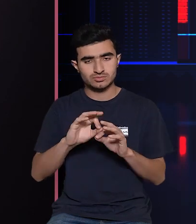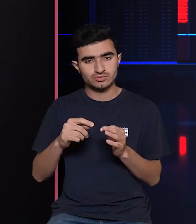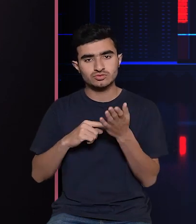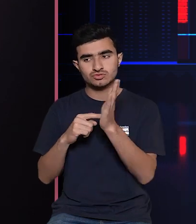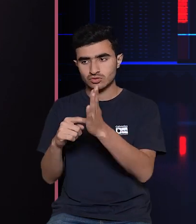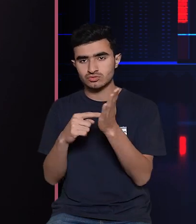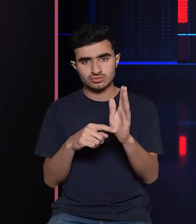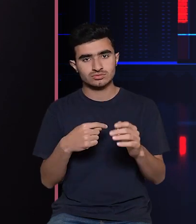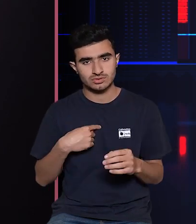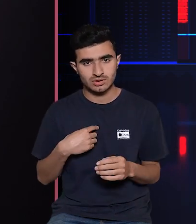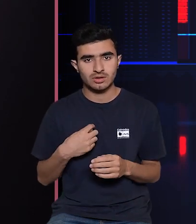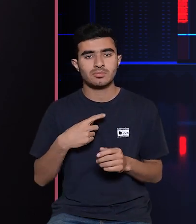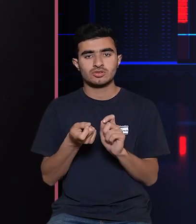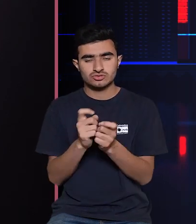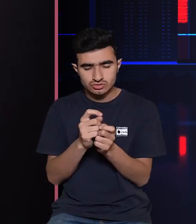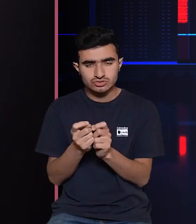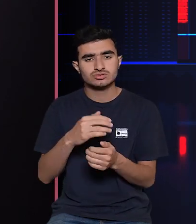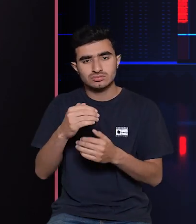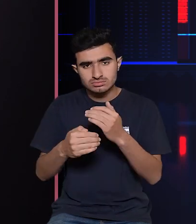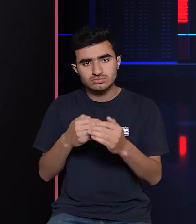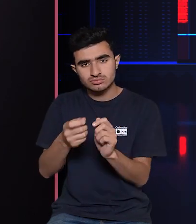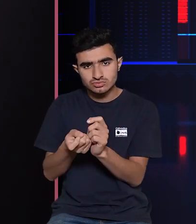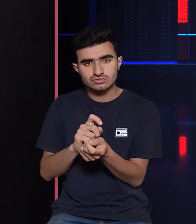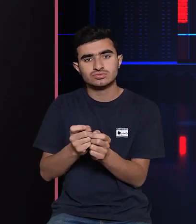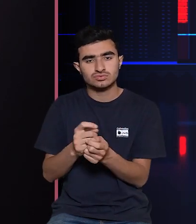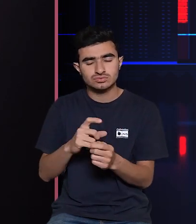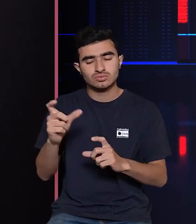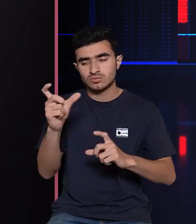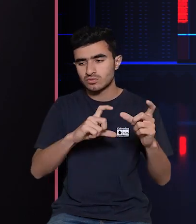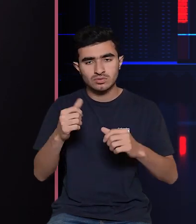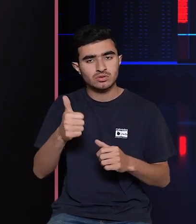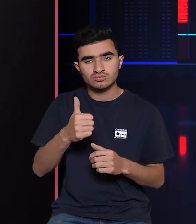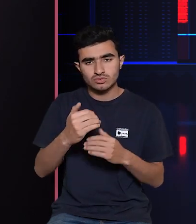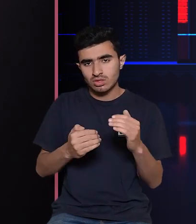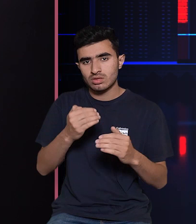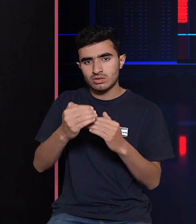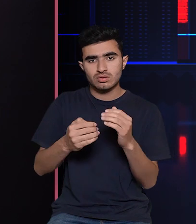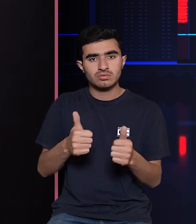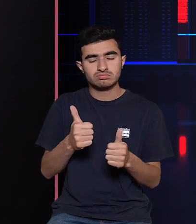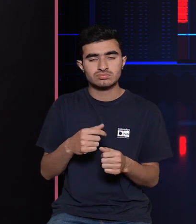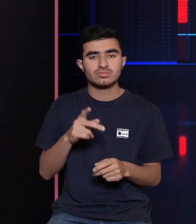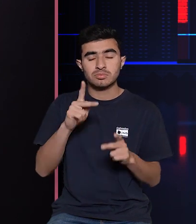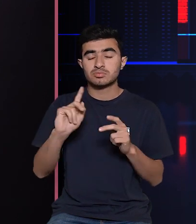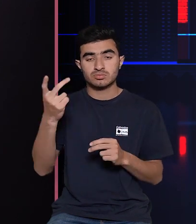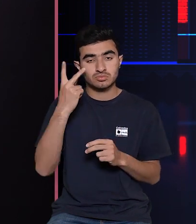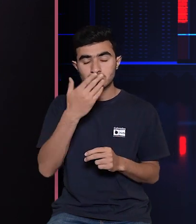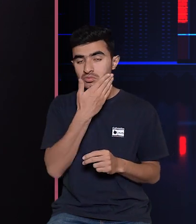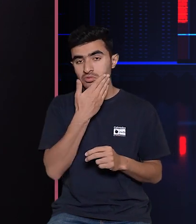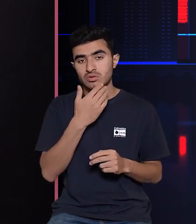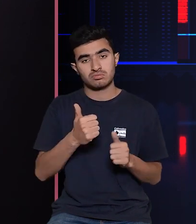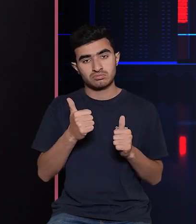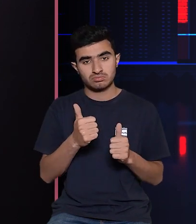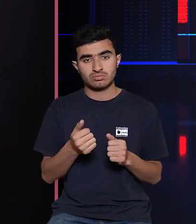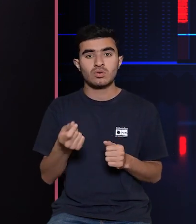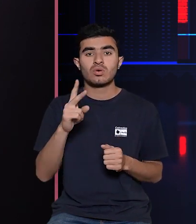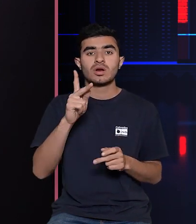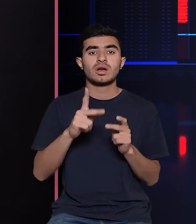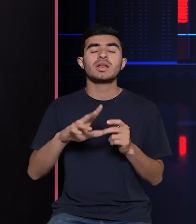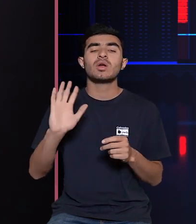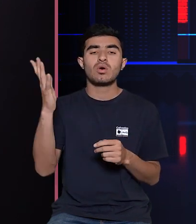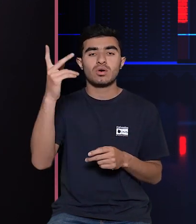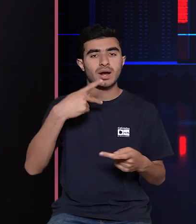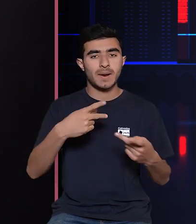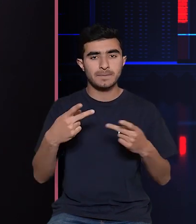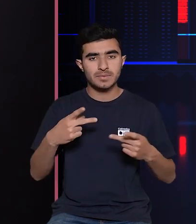to get critique to my work by my friends, and I changed my style of photography, developed, and my editing